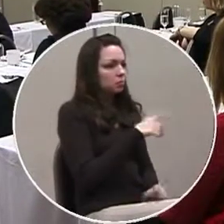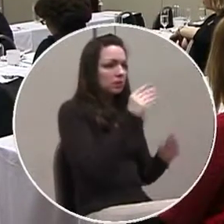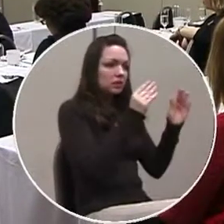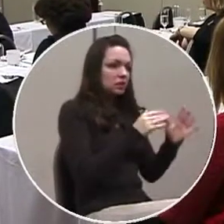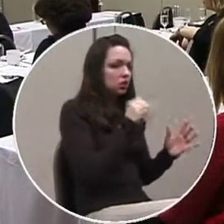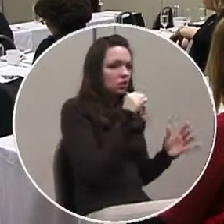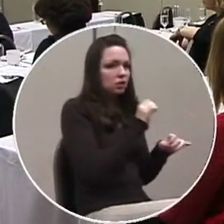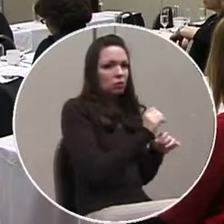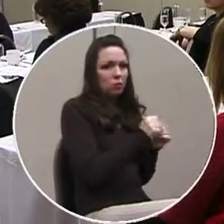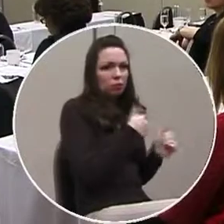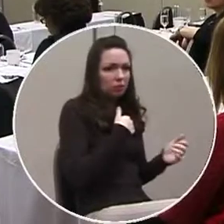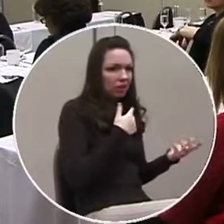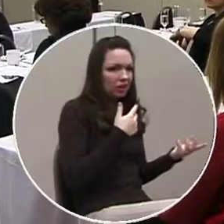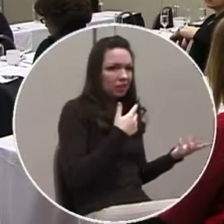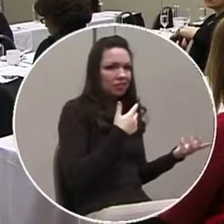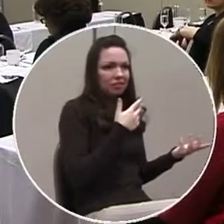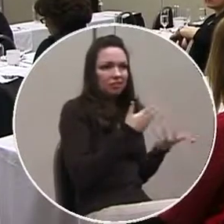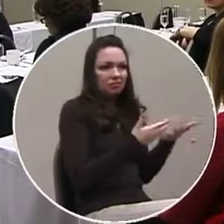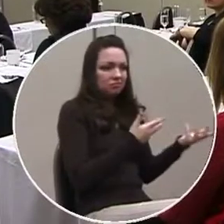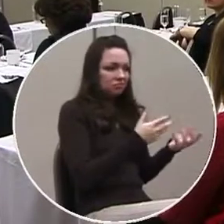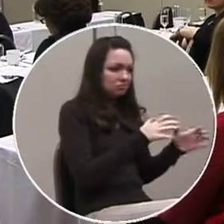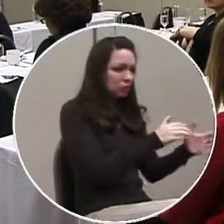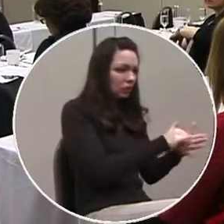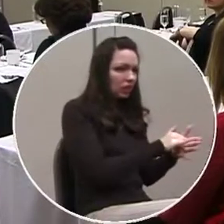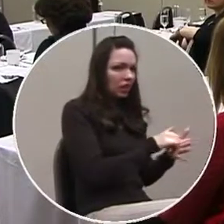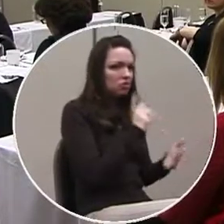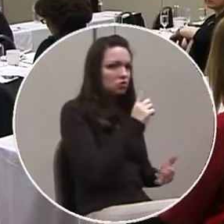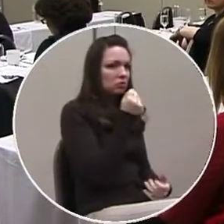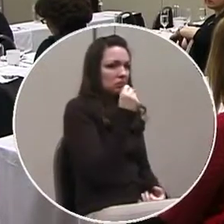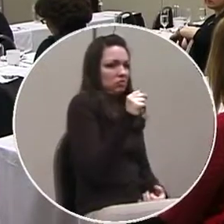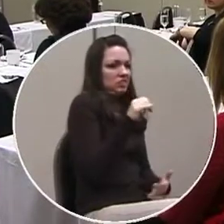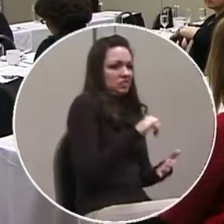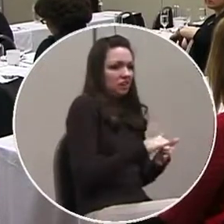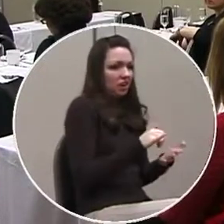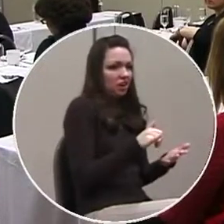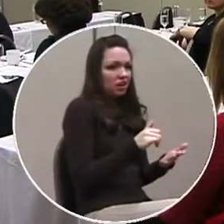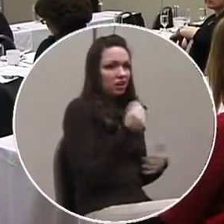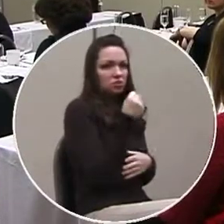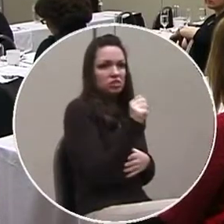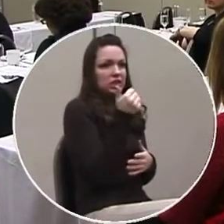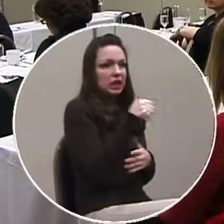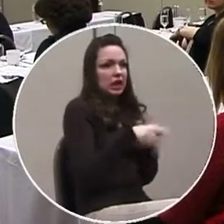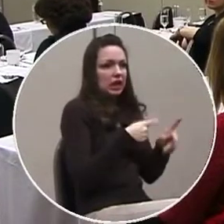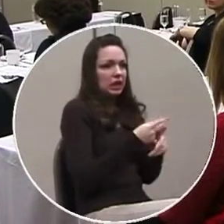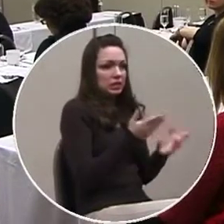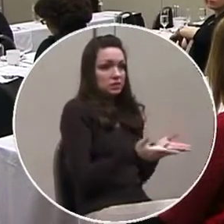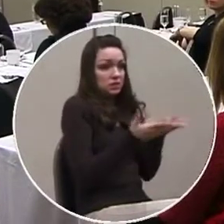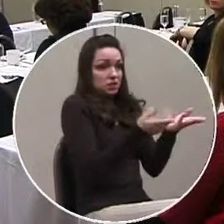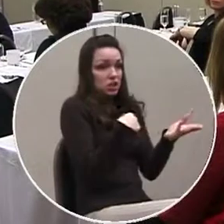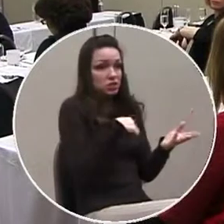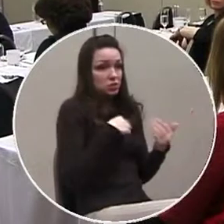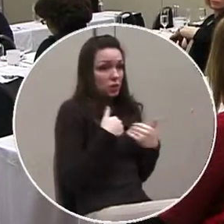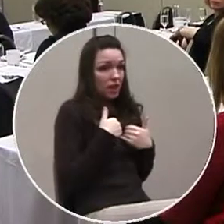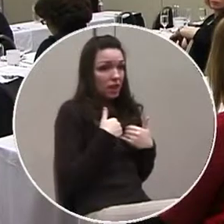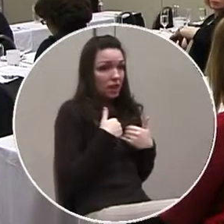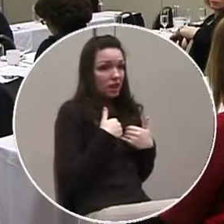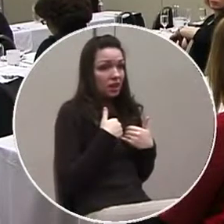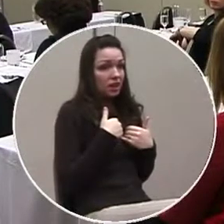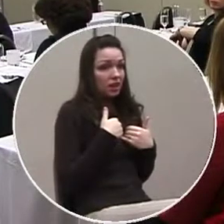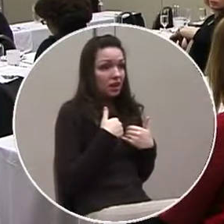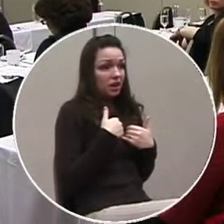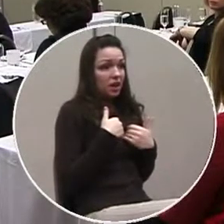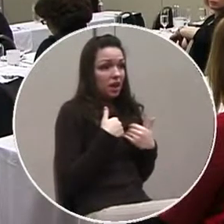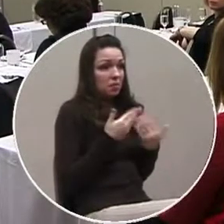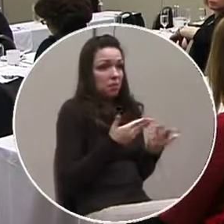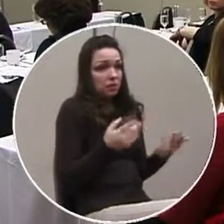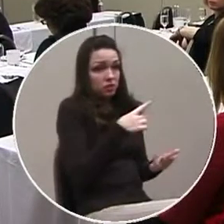time. She was resistant to that, resistant to any kind of suggestions that we had about what she could